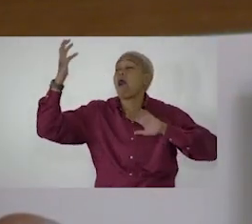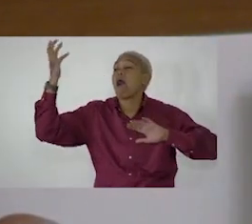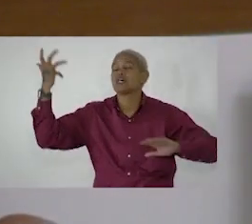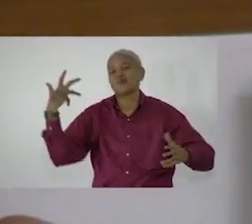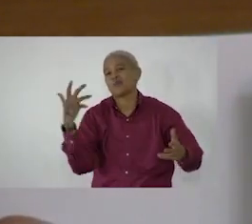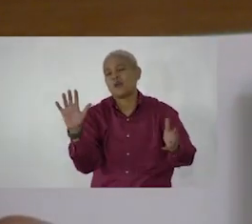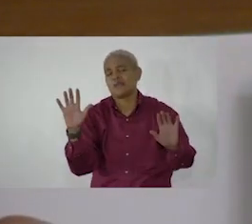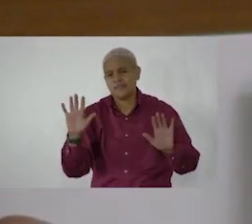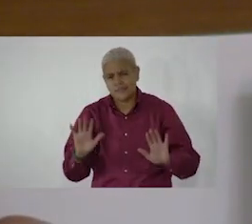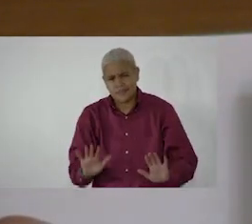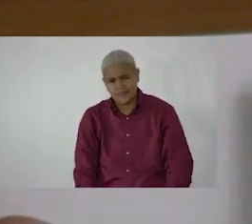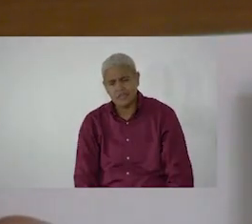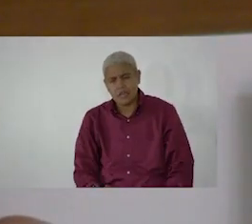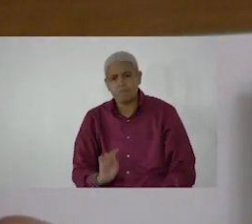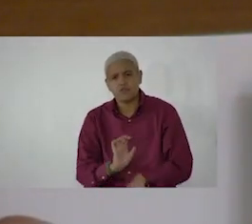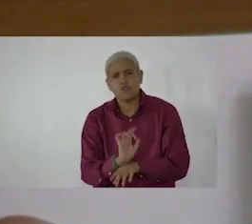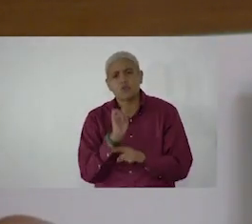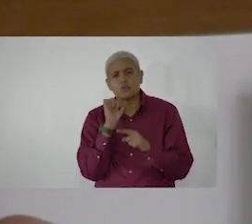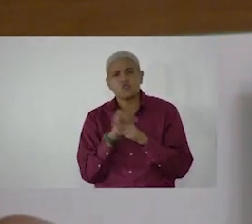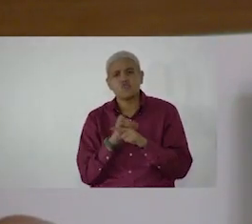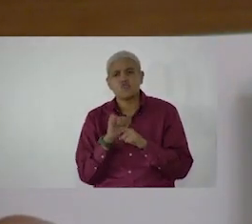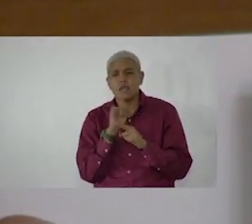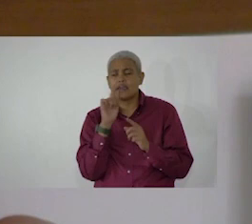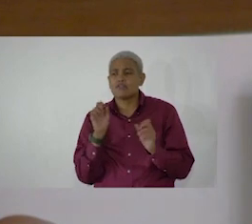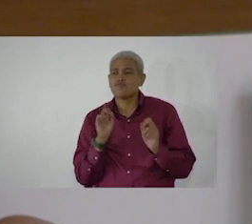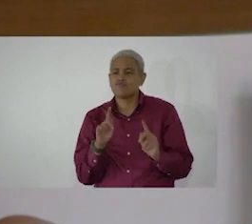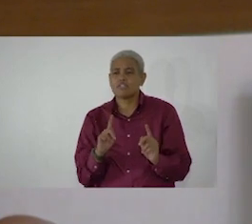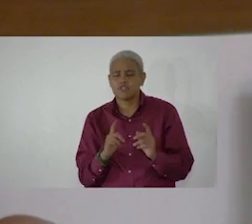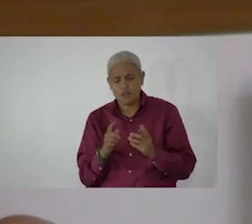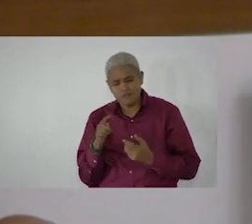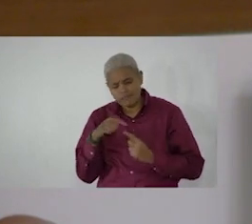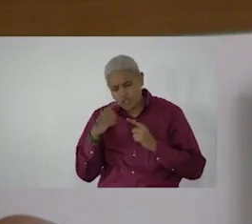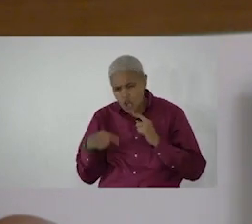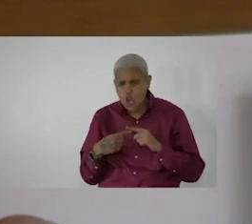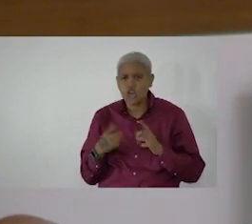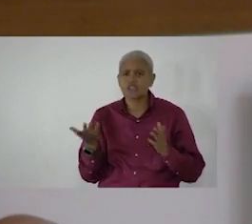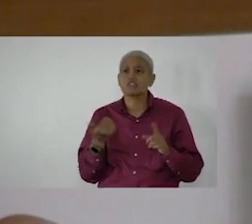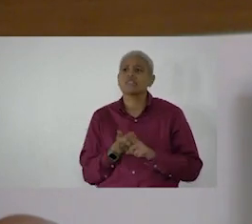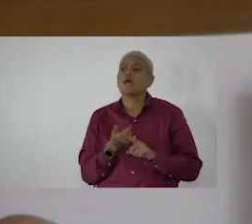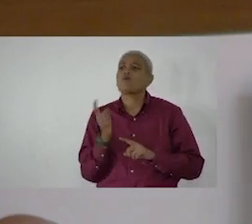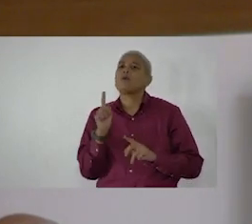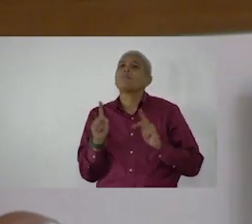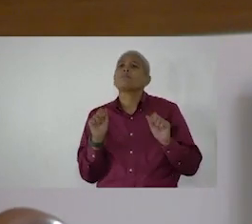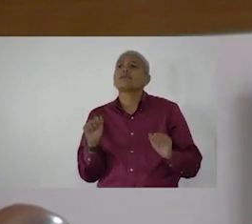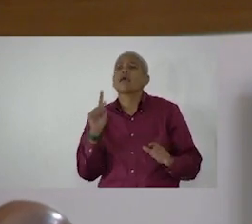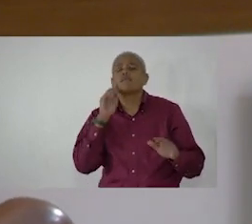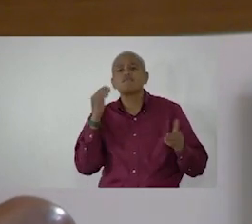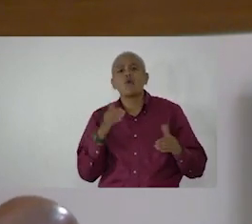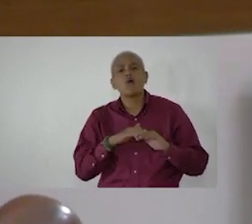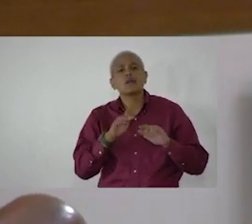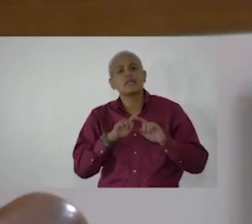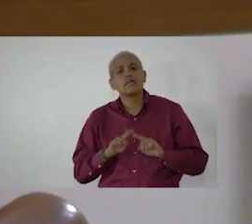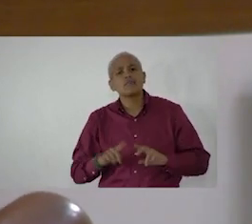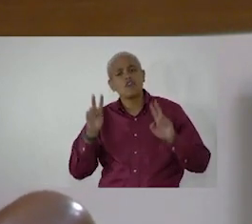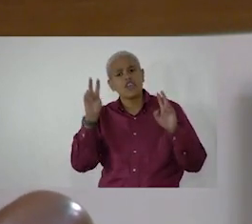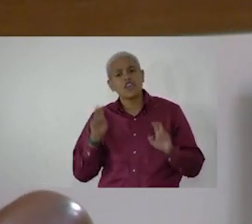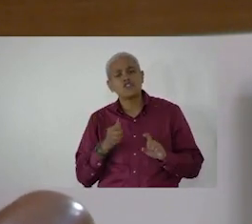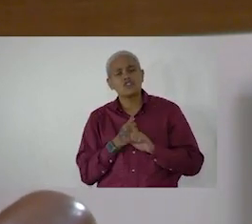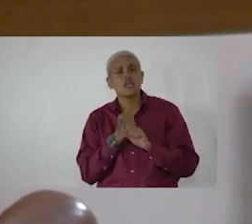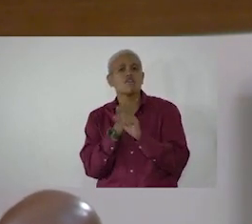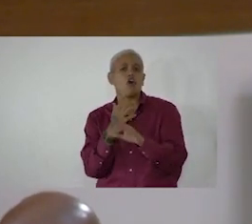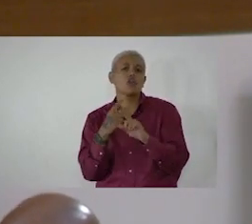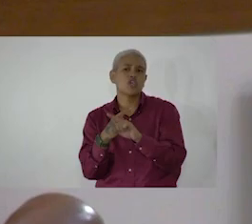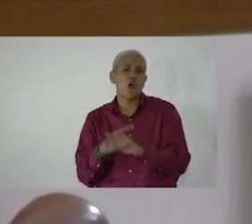church members will be trained in areas such as convening restorative circles, in which persons can address issues causing